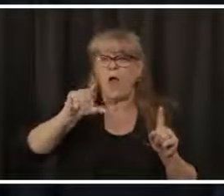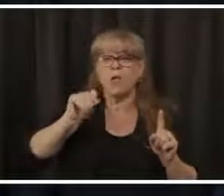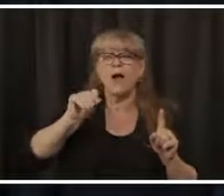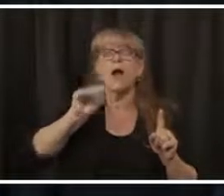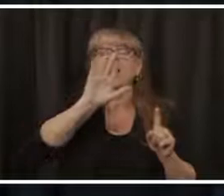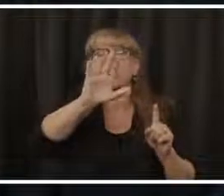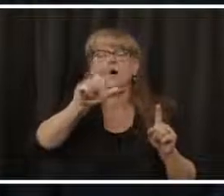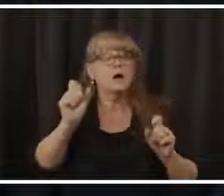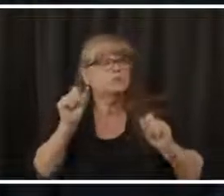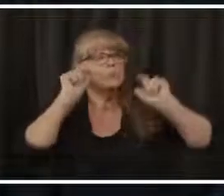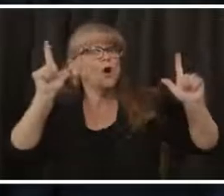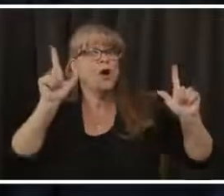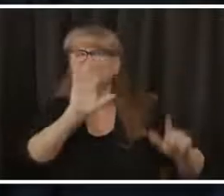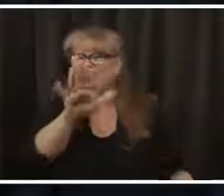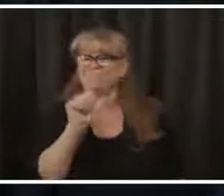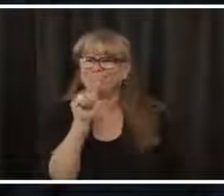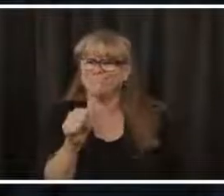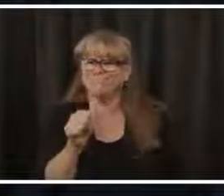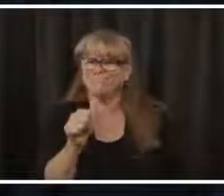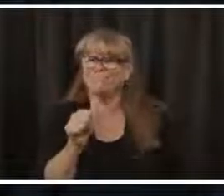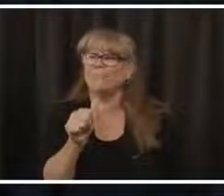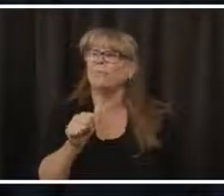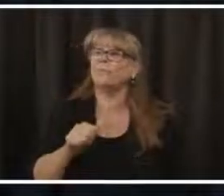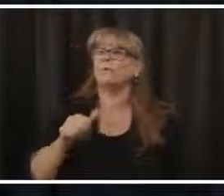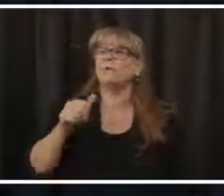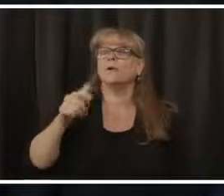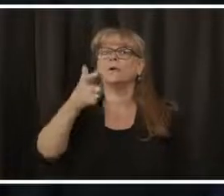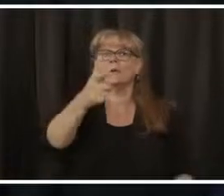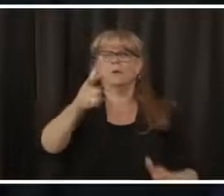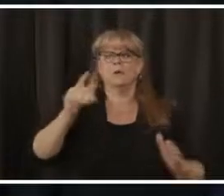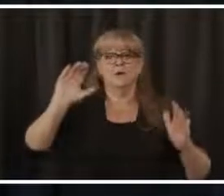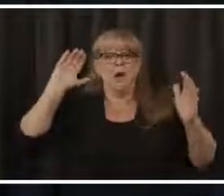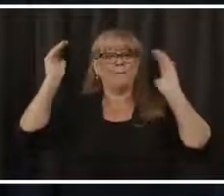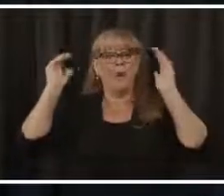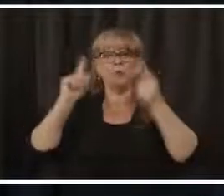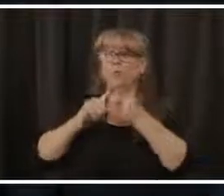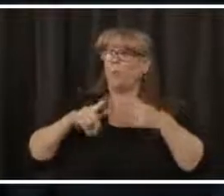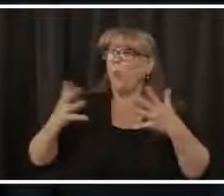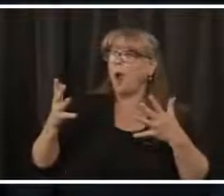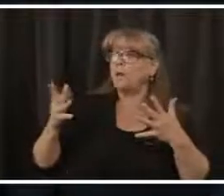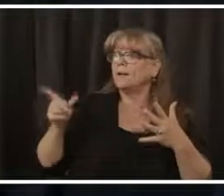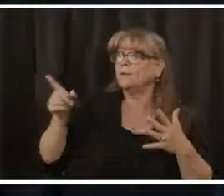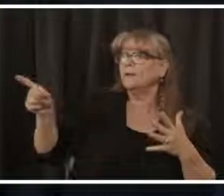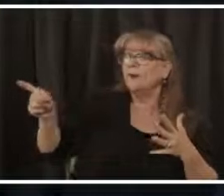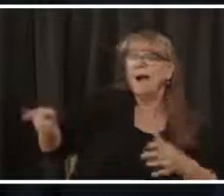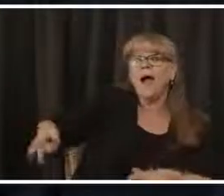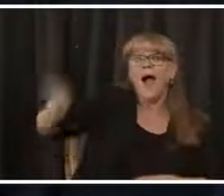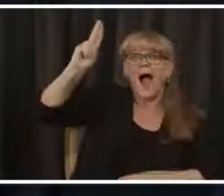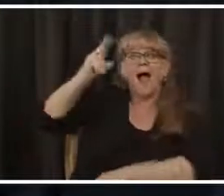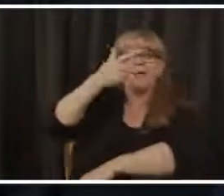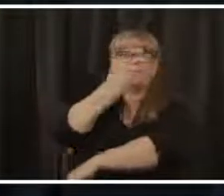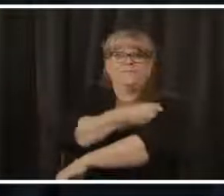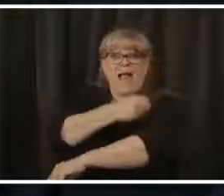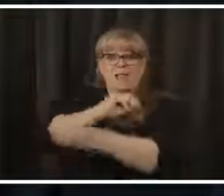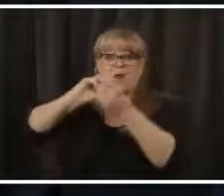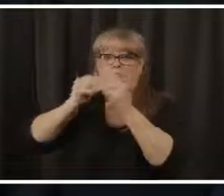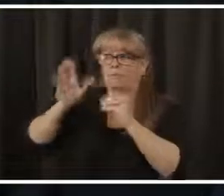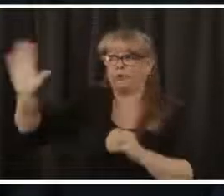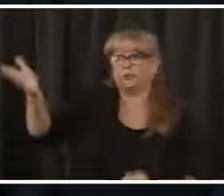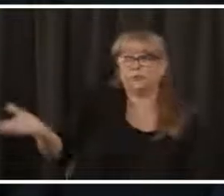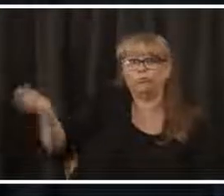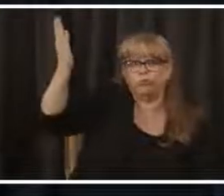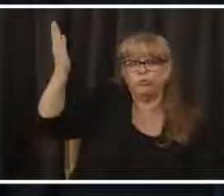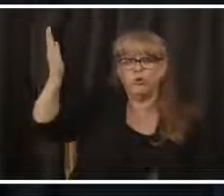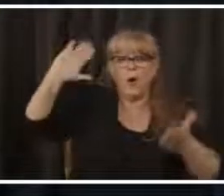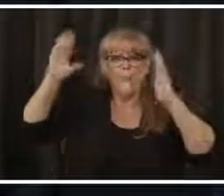the correlation between areas that have of our state where there's higher vaccination rates. Guess what? Significantly lower COVID